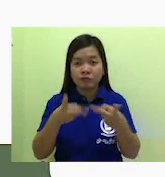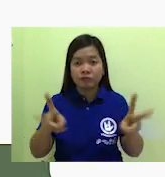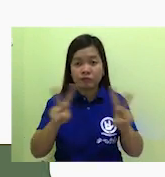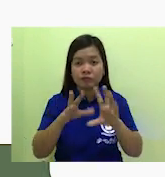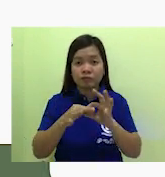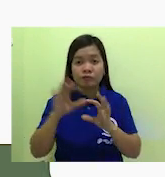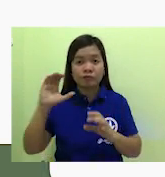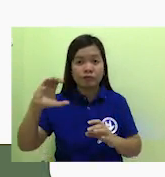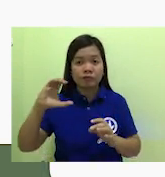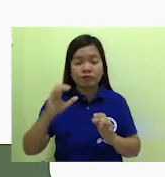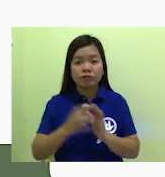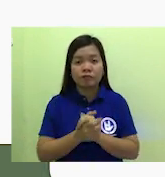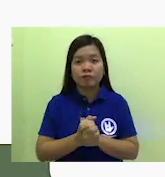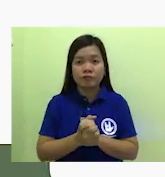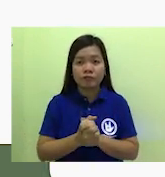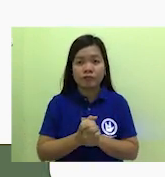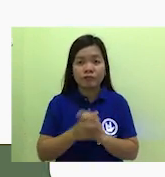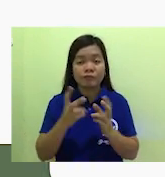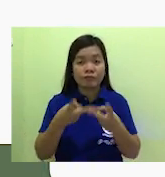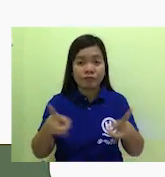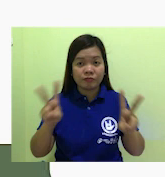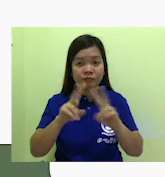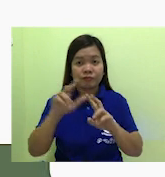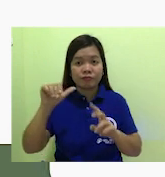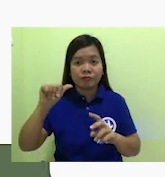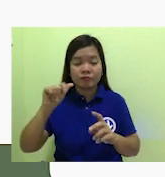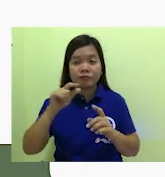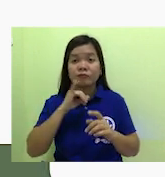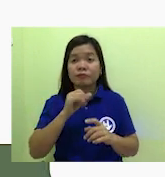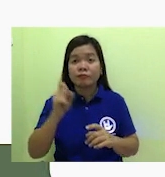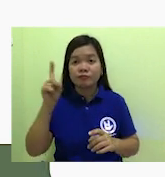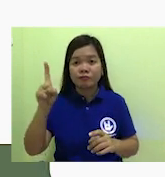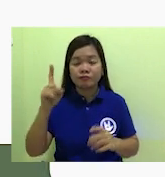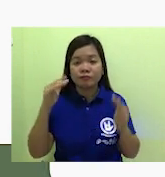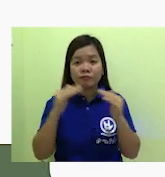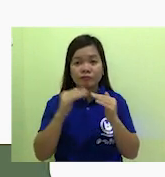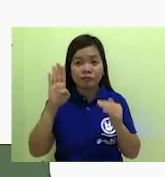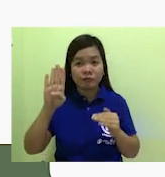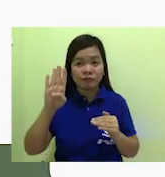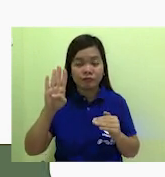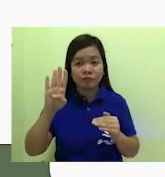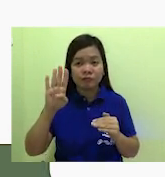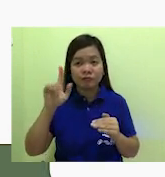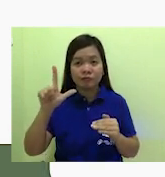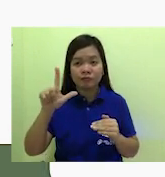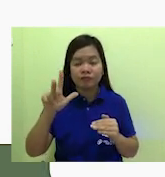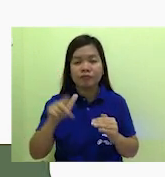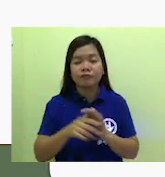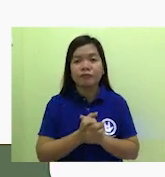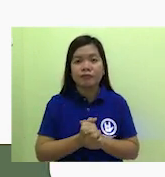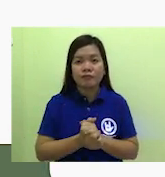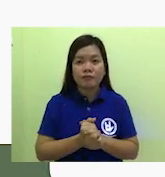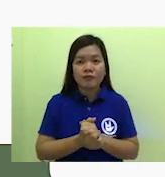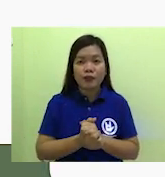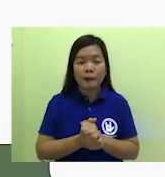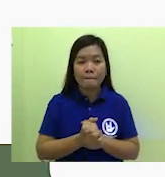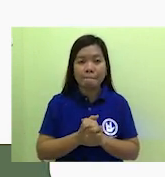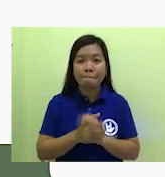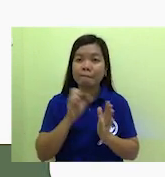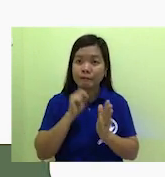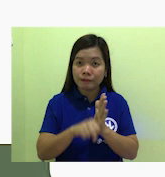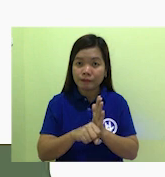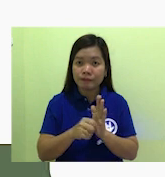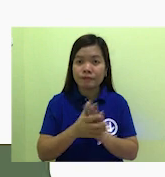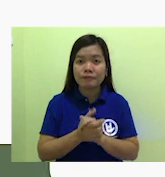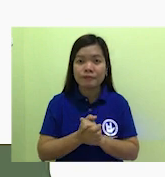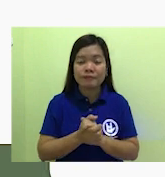the value of C. The value of A is 1 and B is 3.